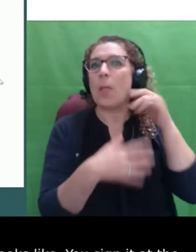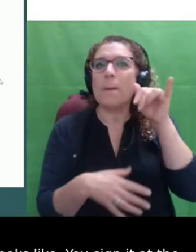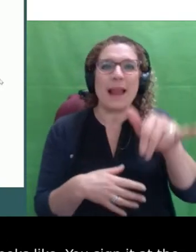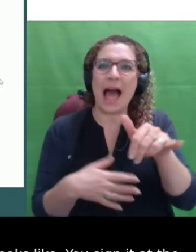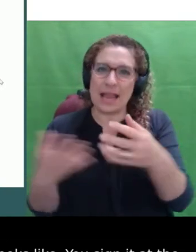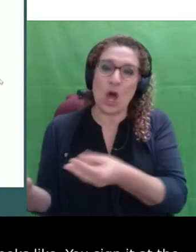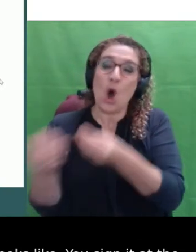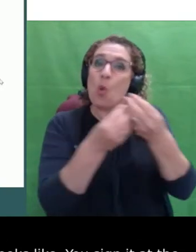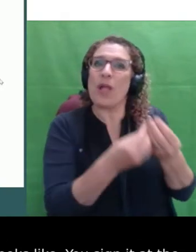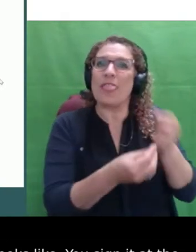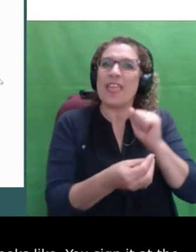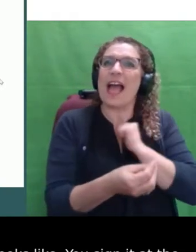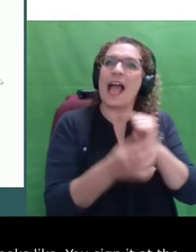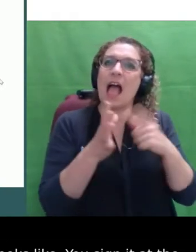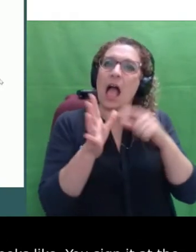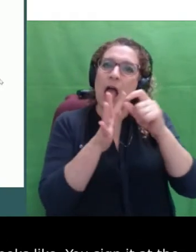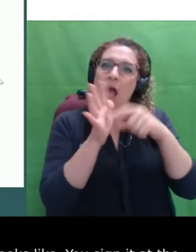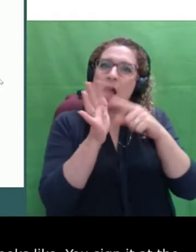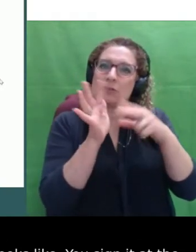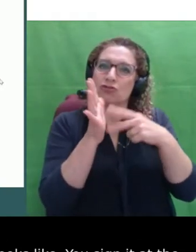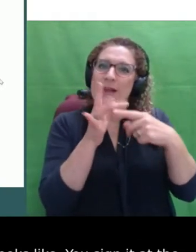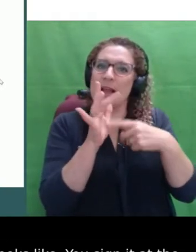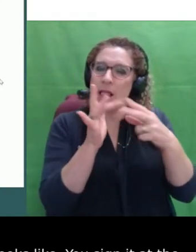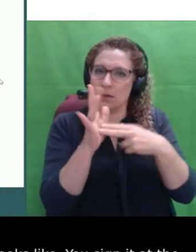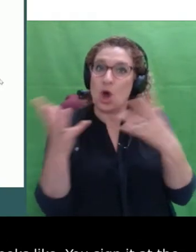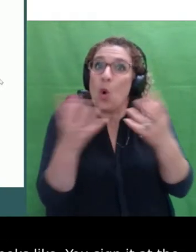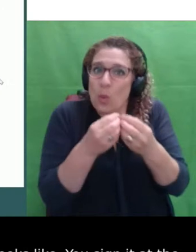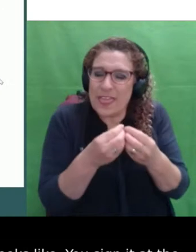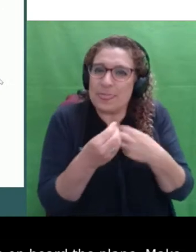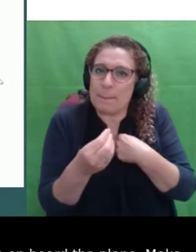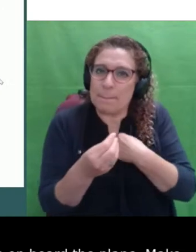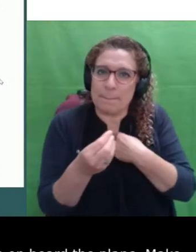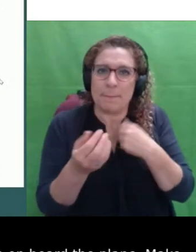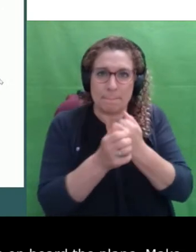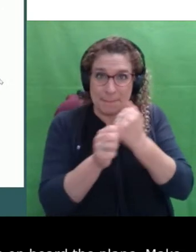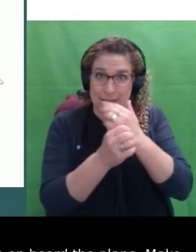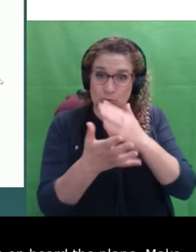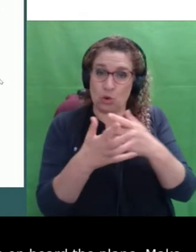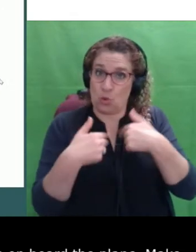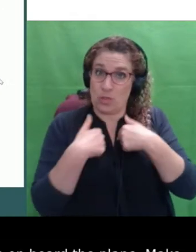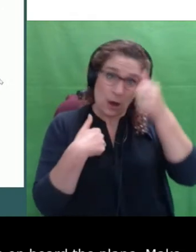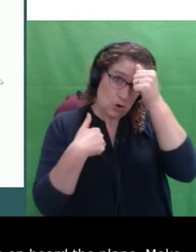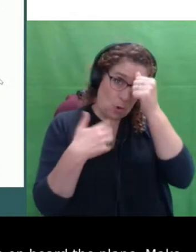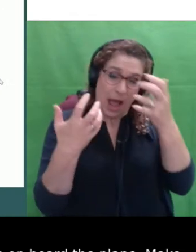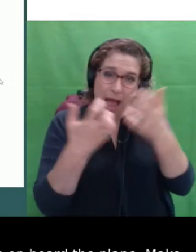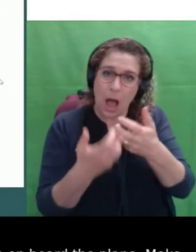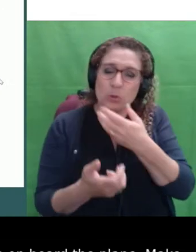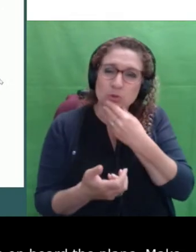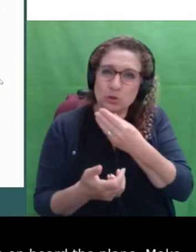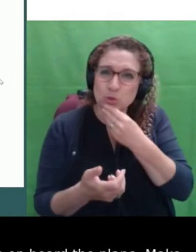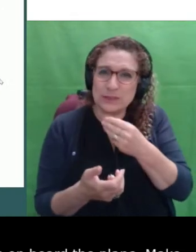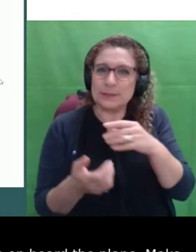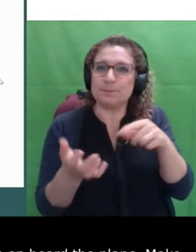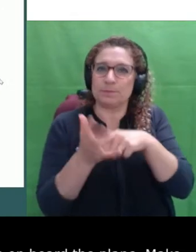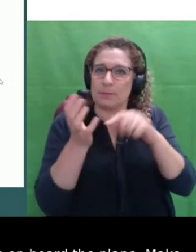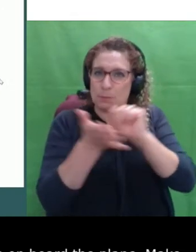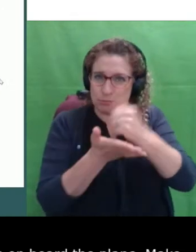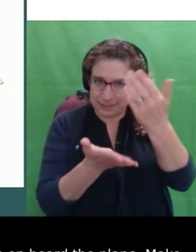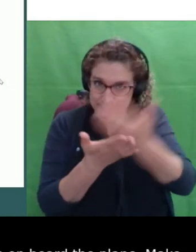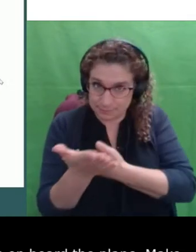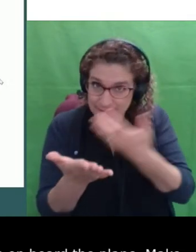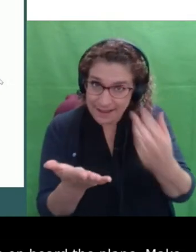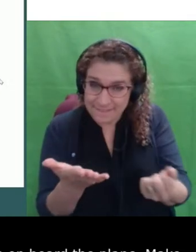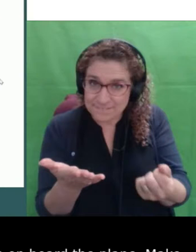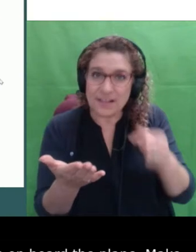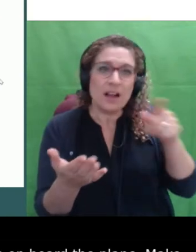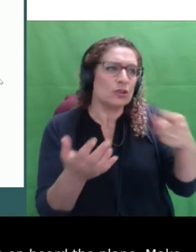sure you know how to use them and direct patients and families to the product website where there are videos they can watch various apps